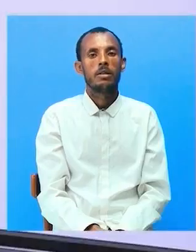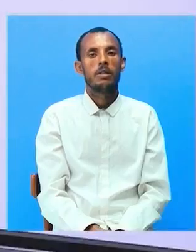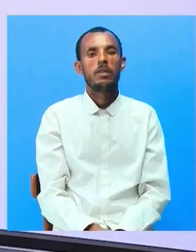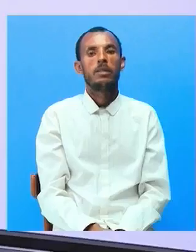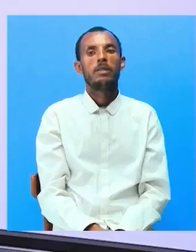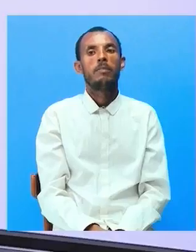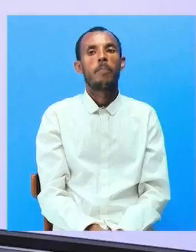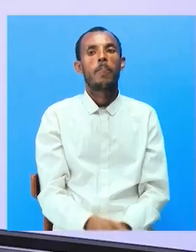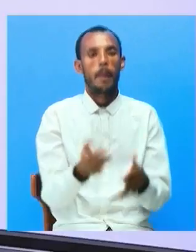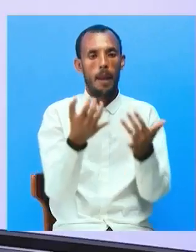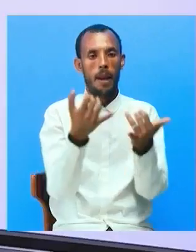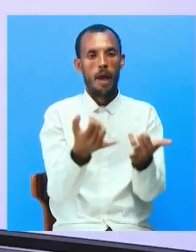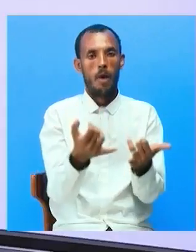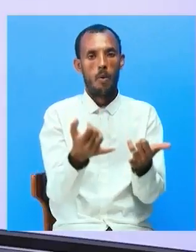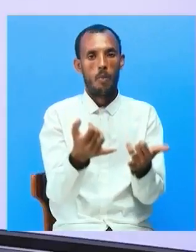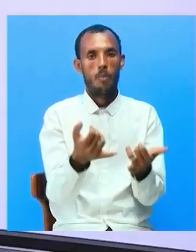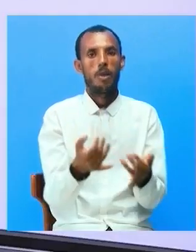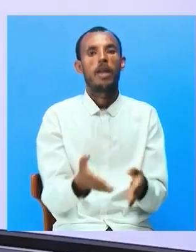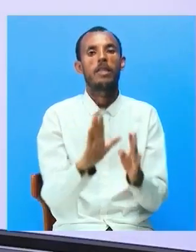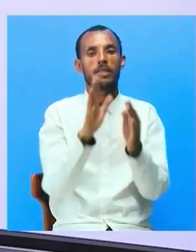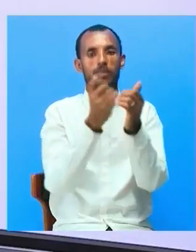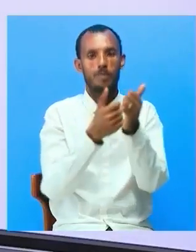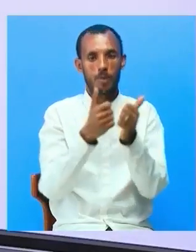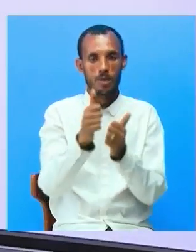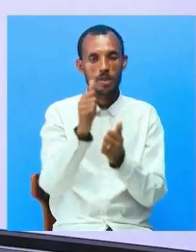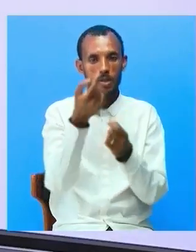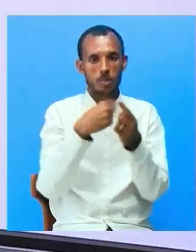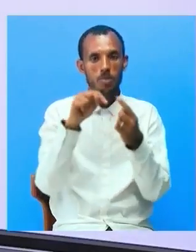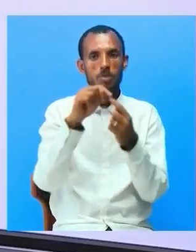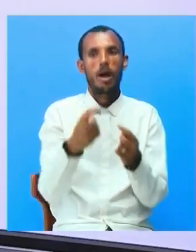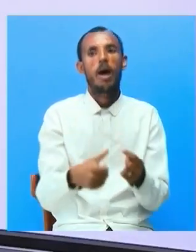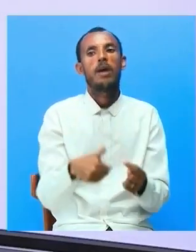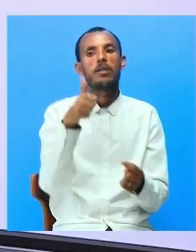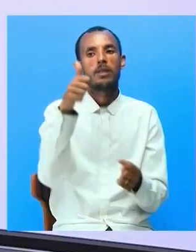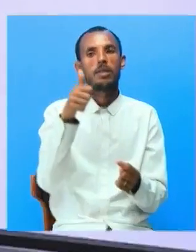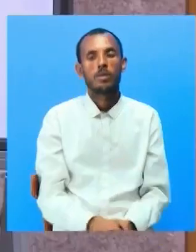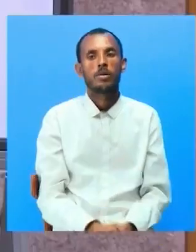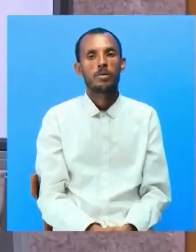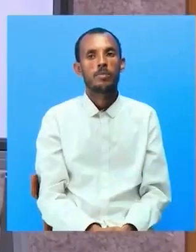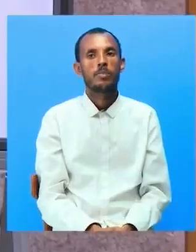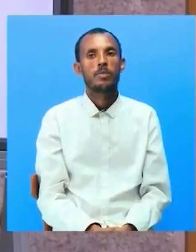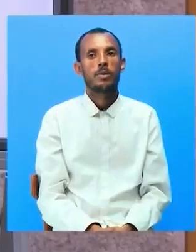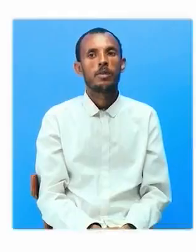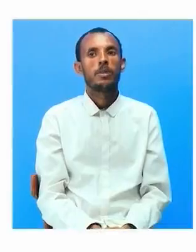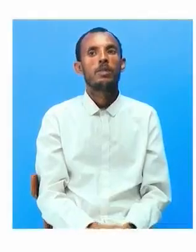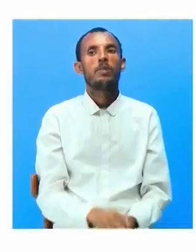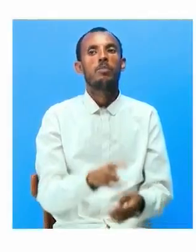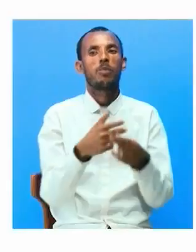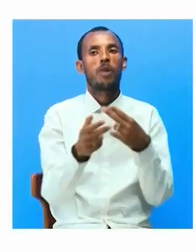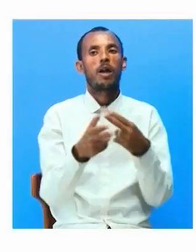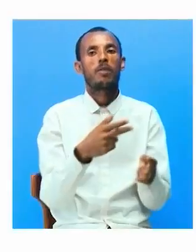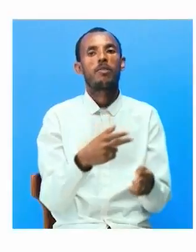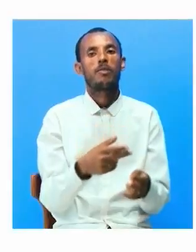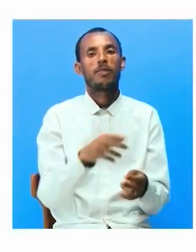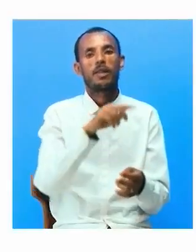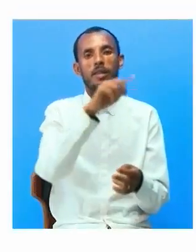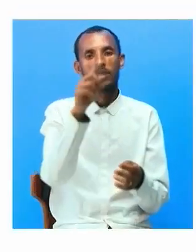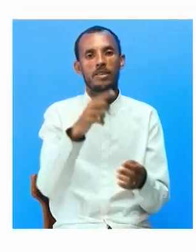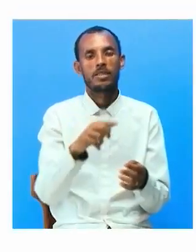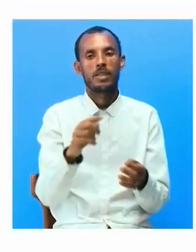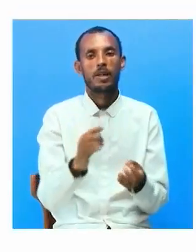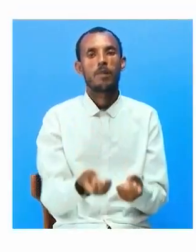That's it. Now, let's proceed to the other section. Product of